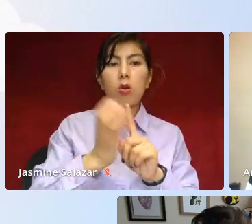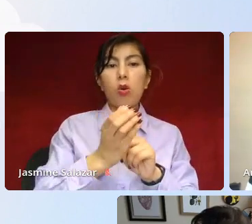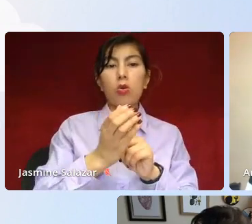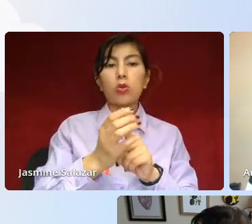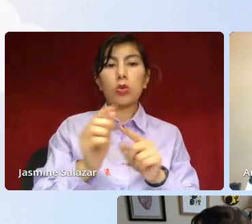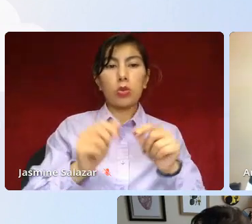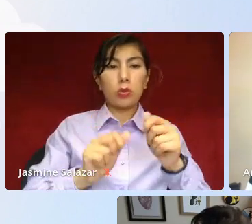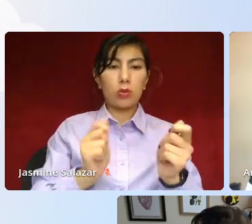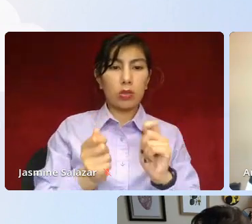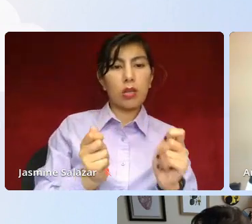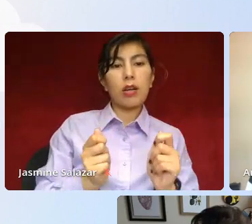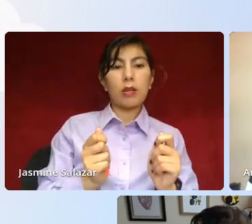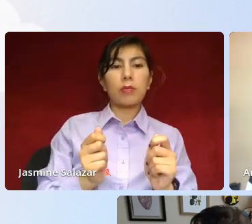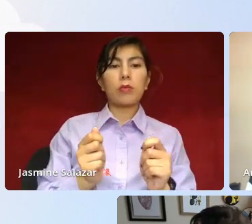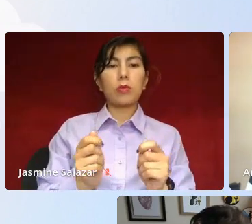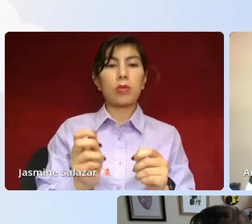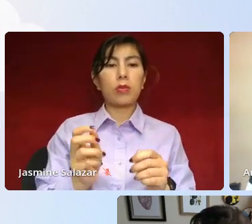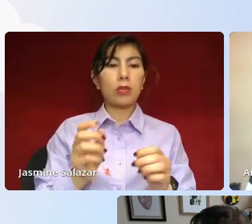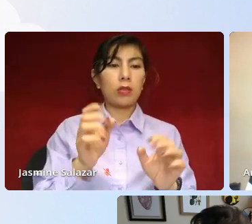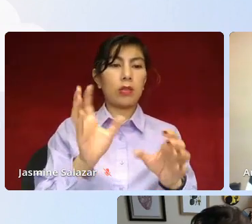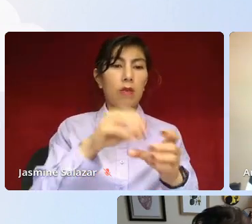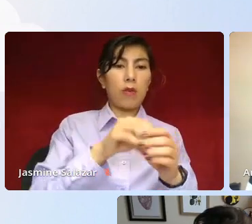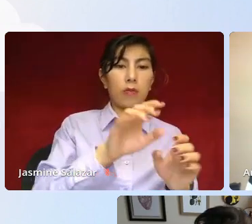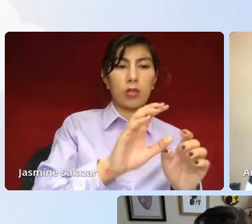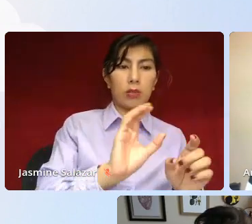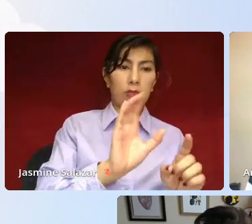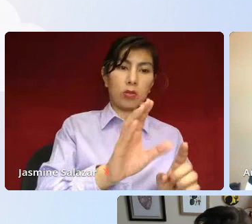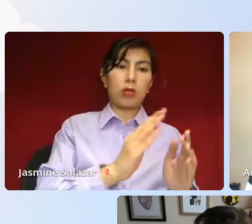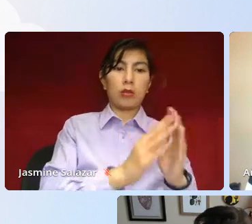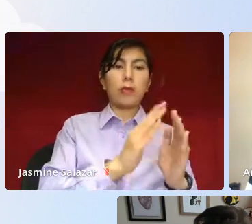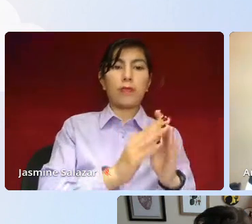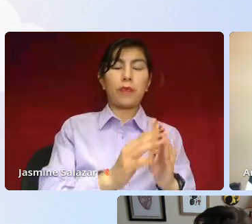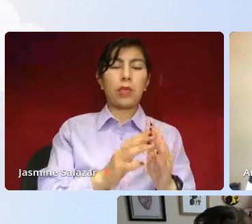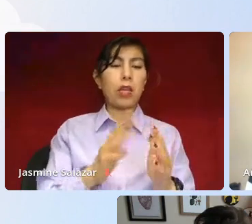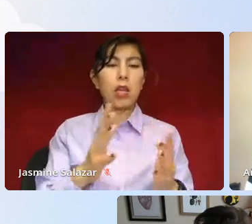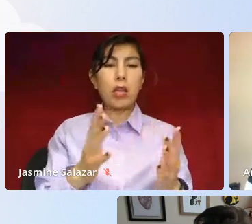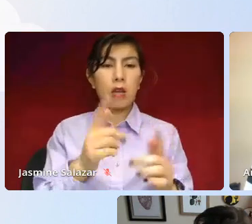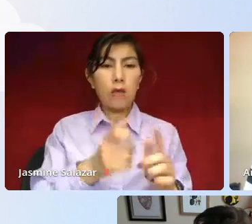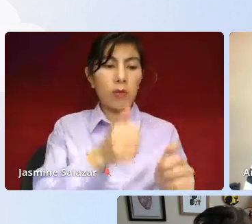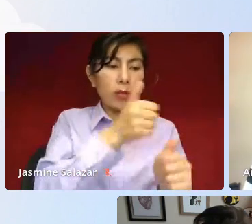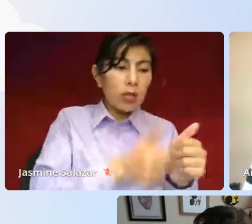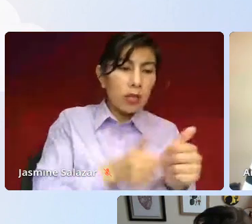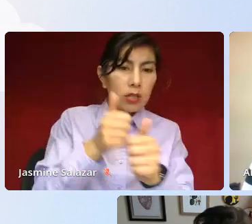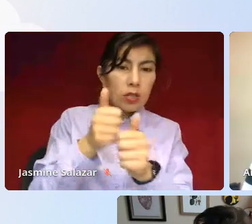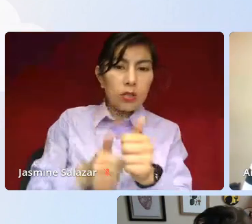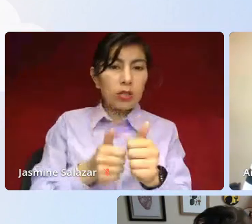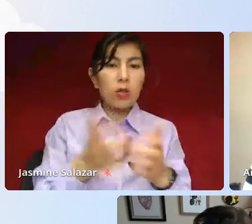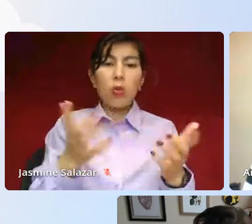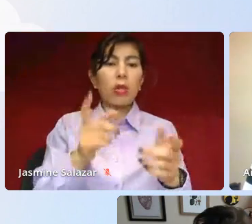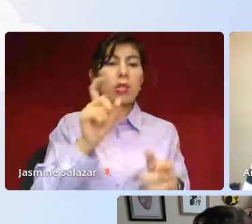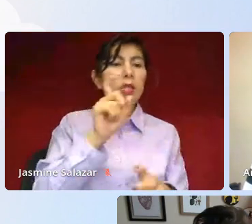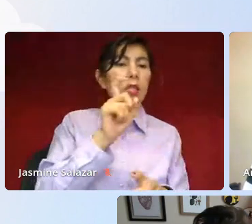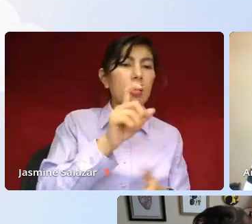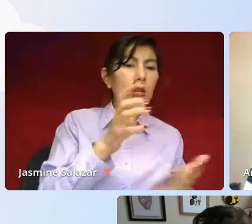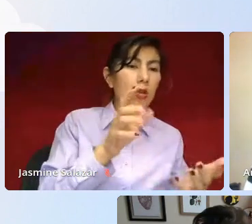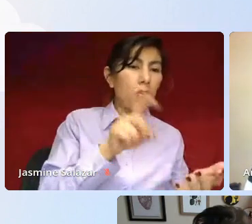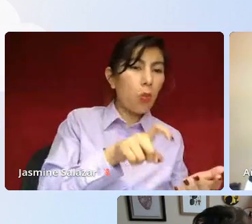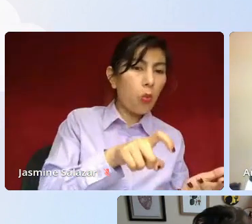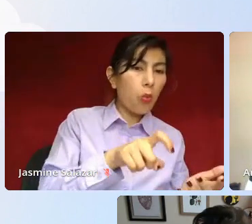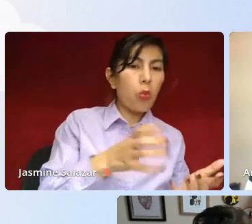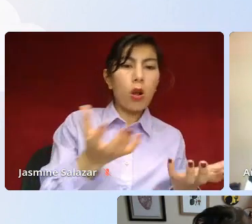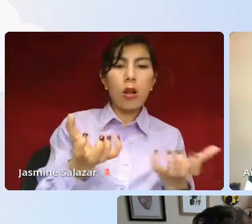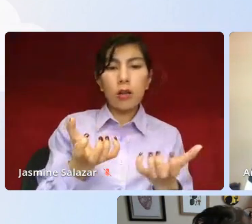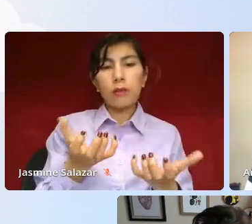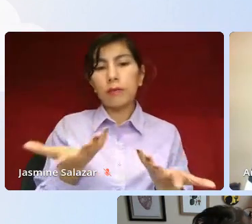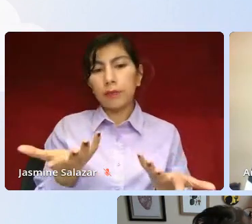rural communities, and how do and what do each one of these cultural dynamics want? What do they need? What is their ask? And how are you going